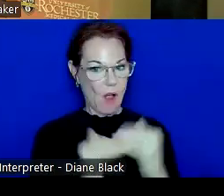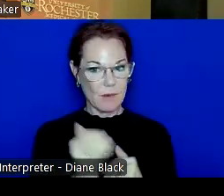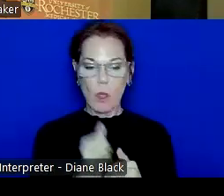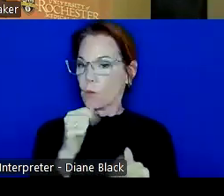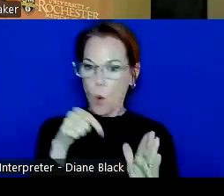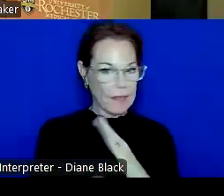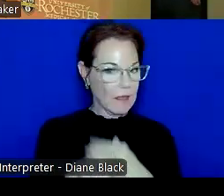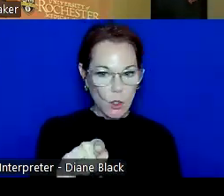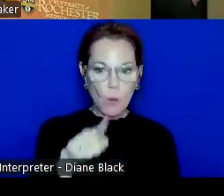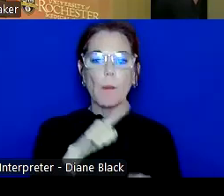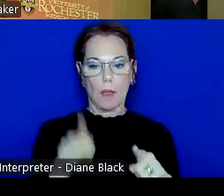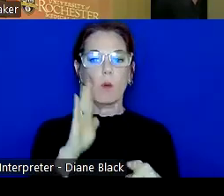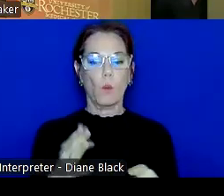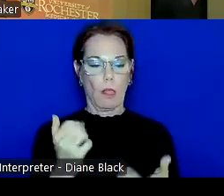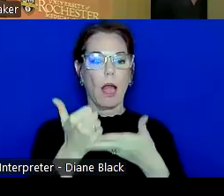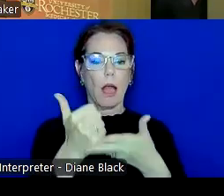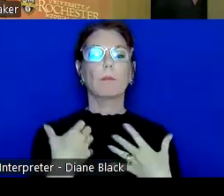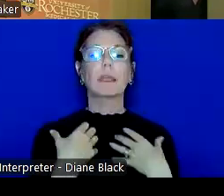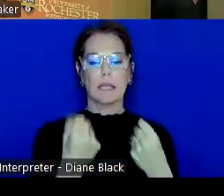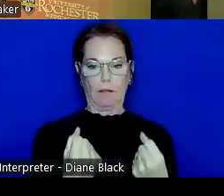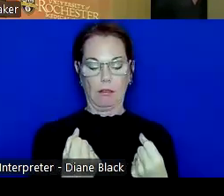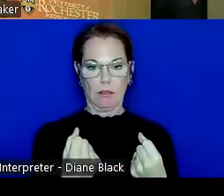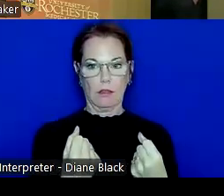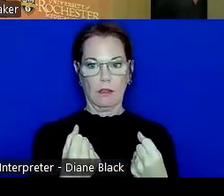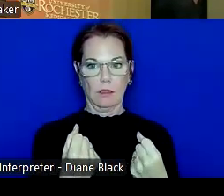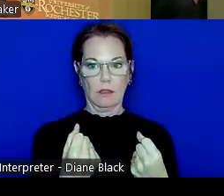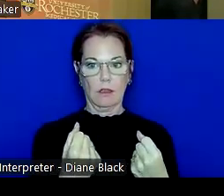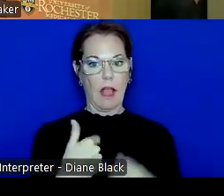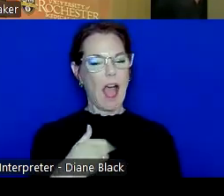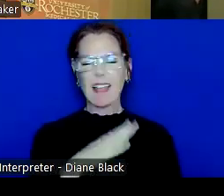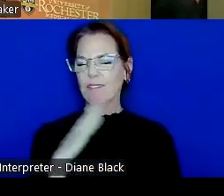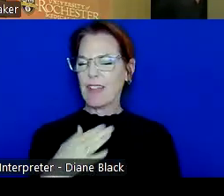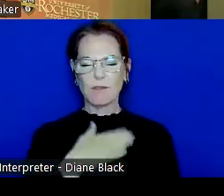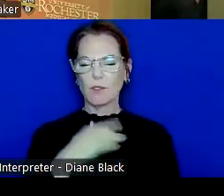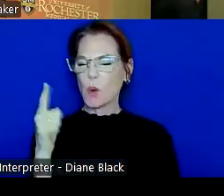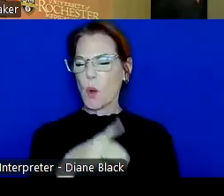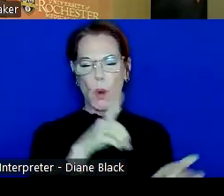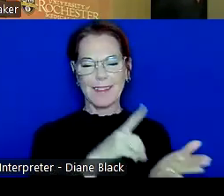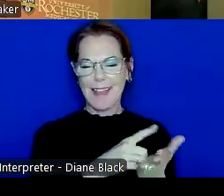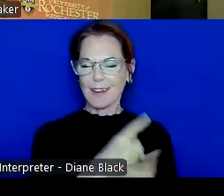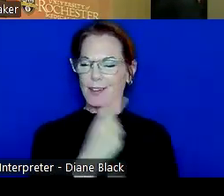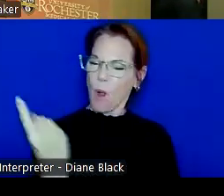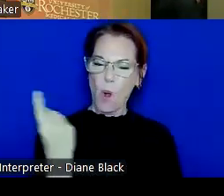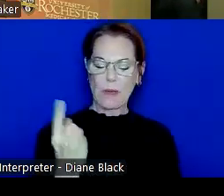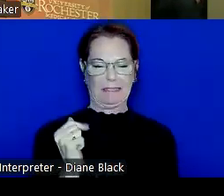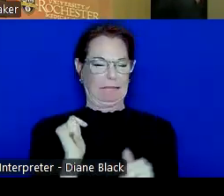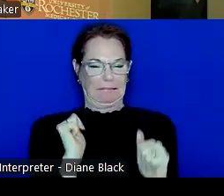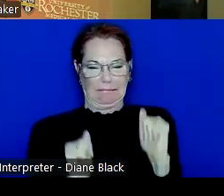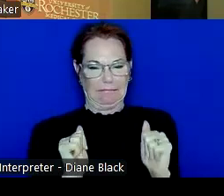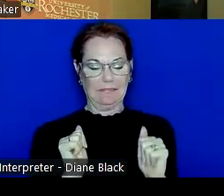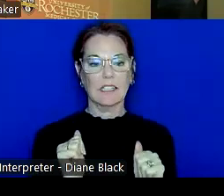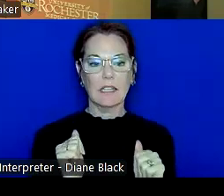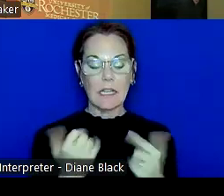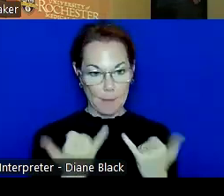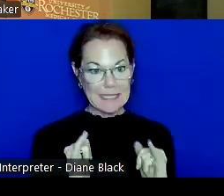help heal us. That discomfort. I have never enjoyed going to the doctor. It is always uncomfortable, and yet I can